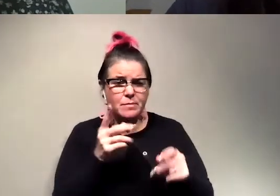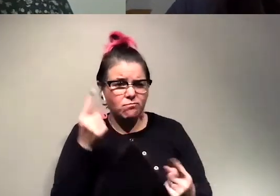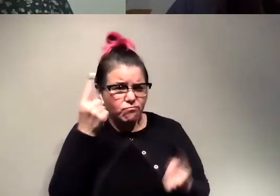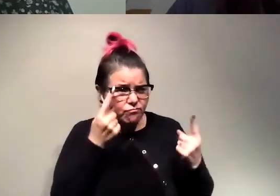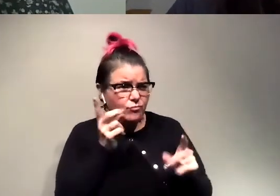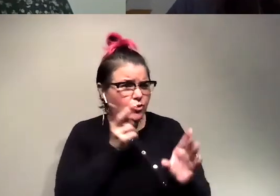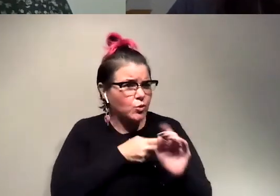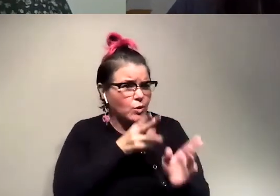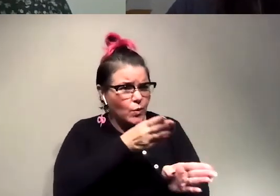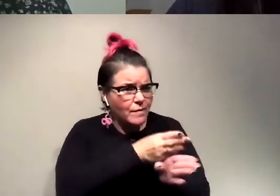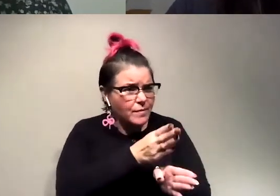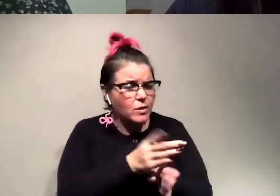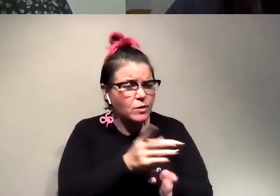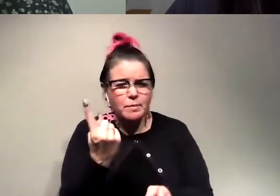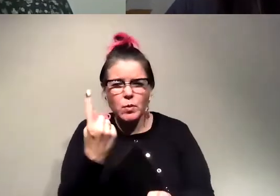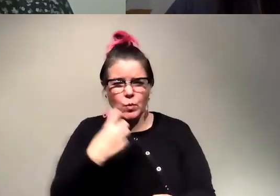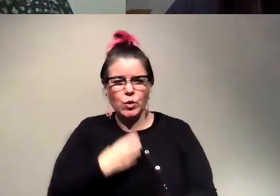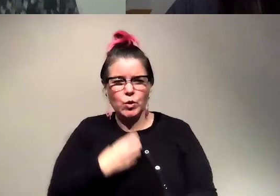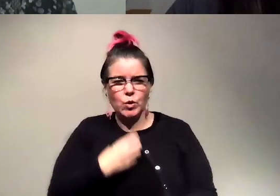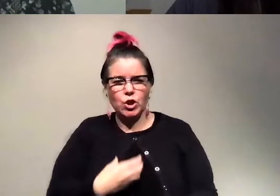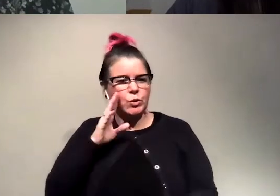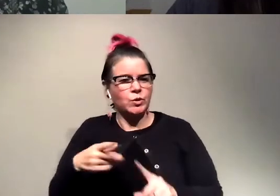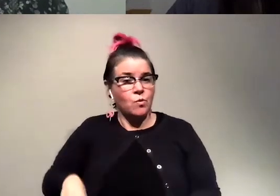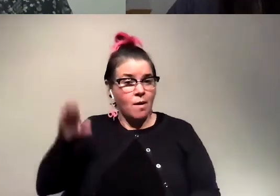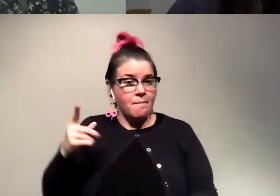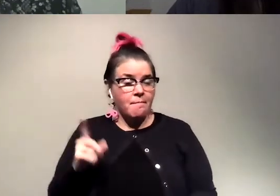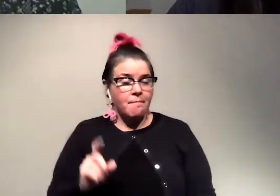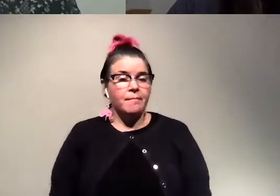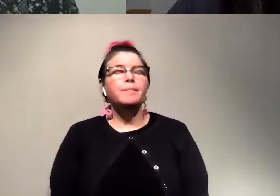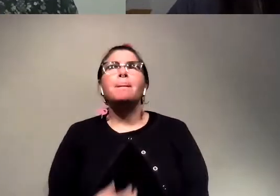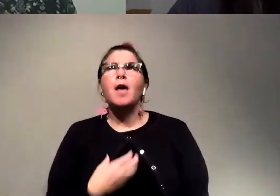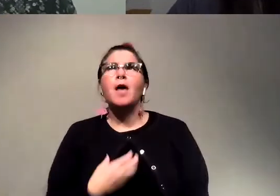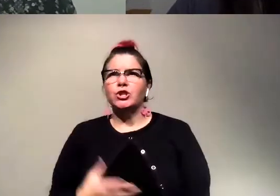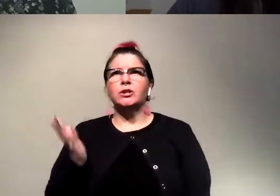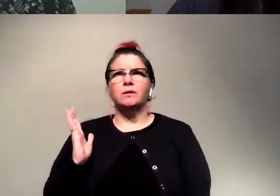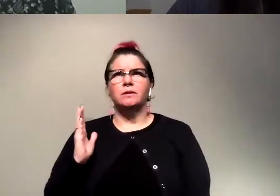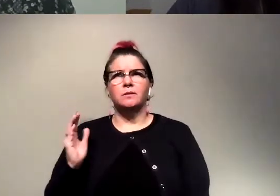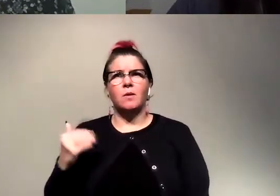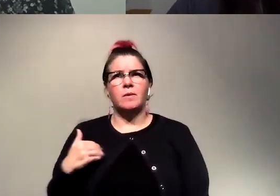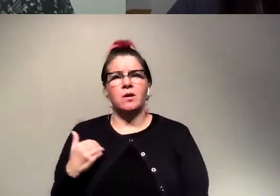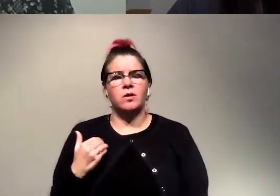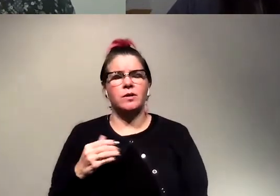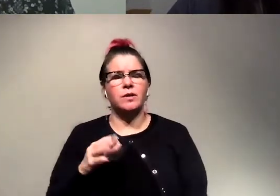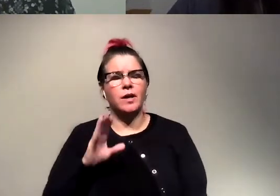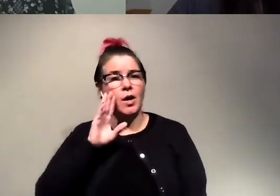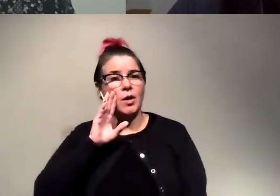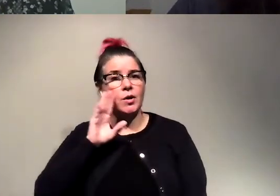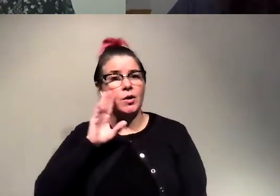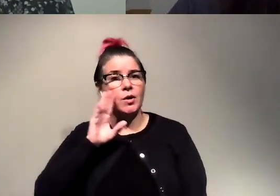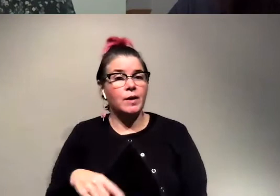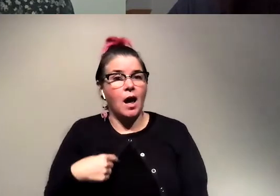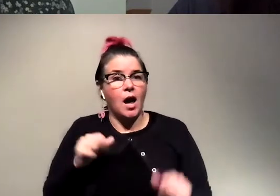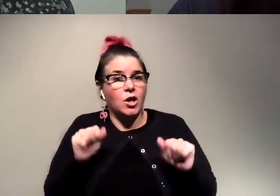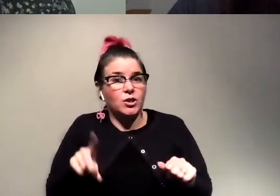you knew when you were younger? I wish I knew that I could do